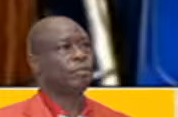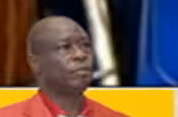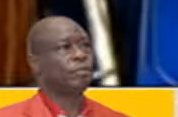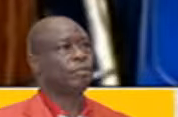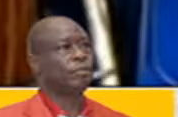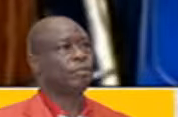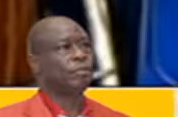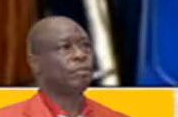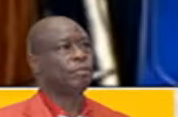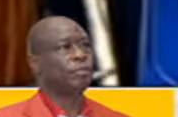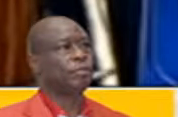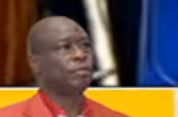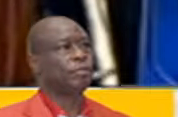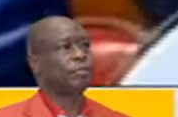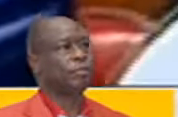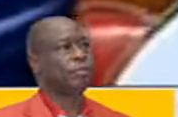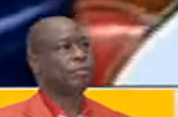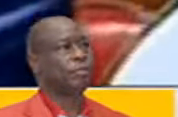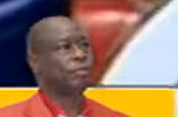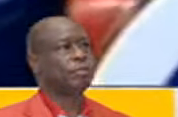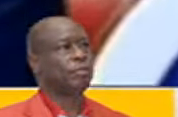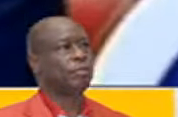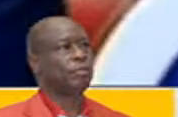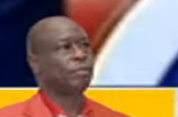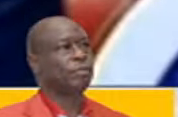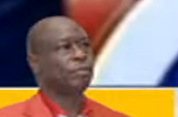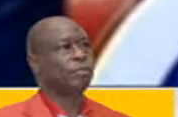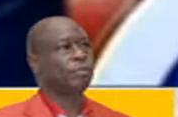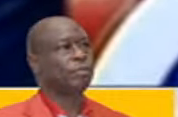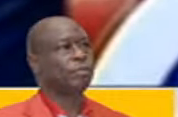this is a letter from the Public Service Commission.